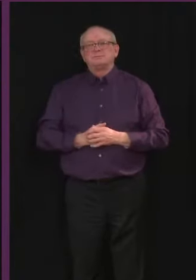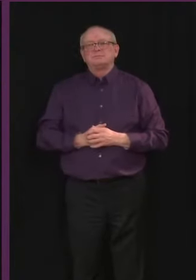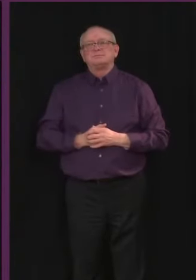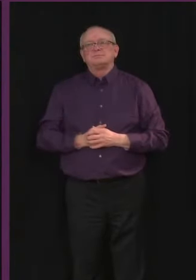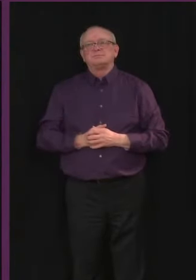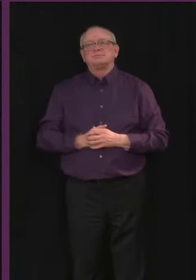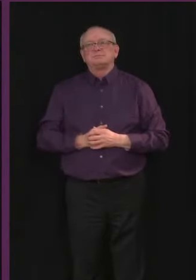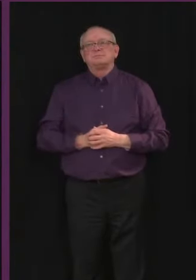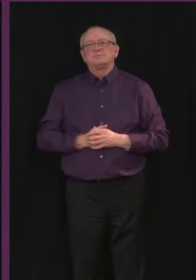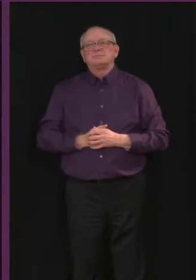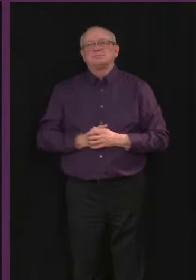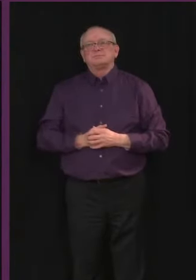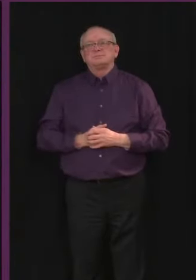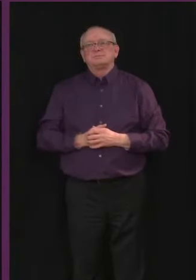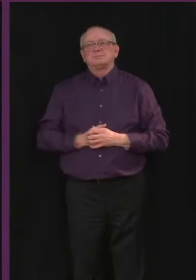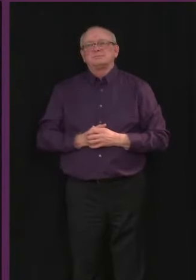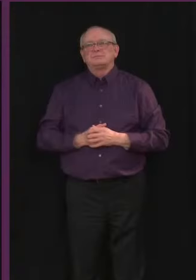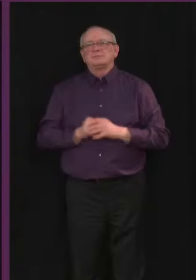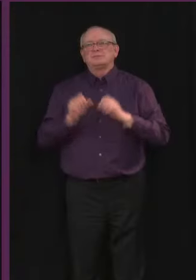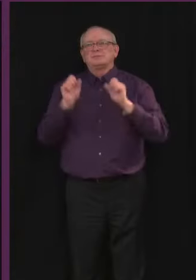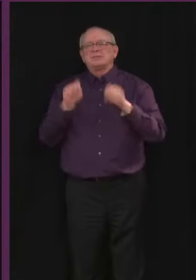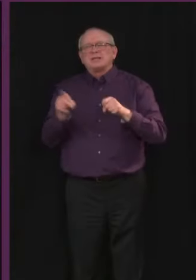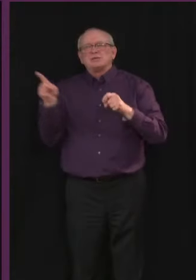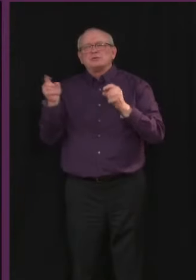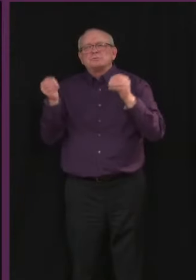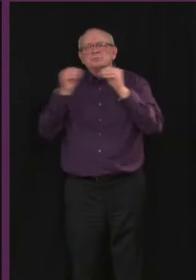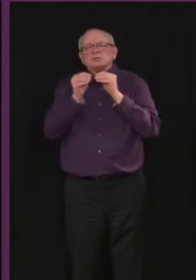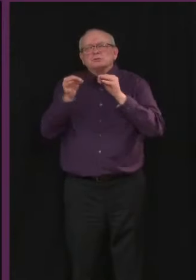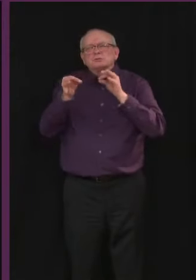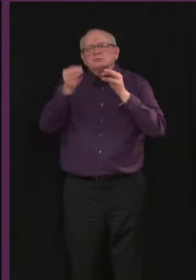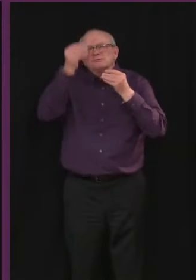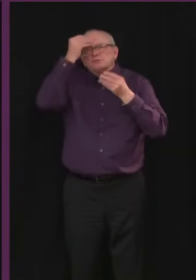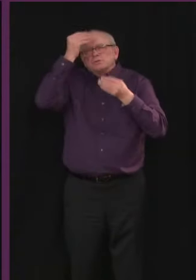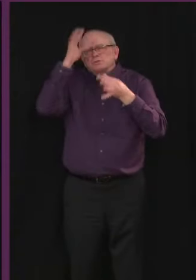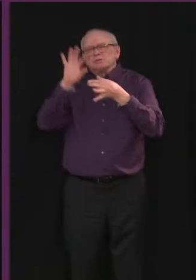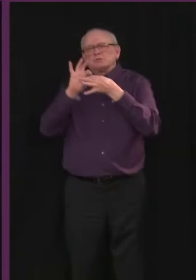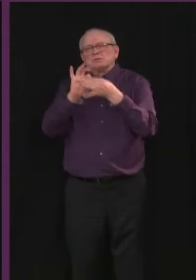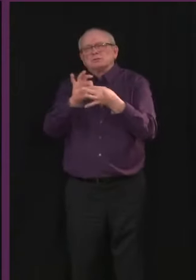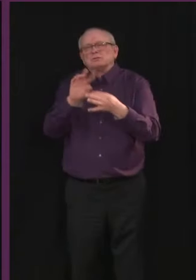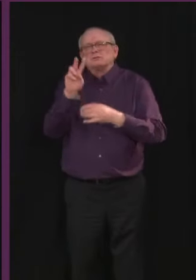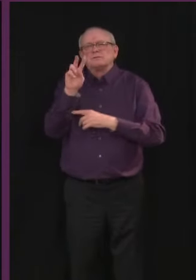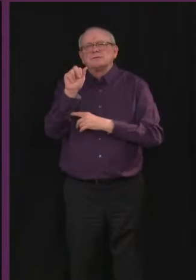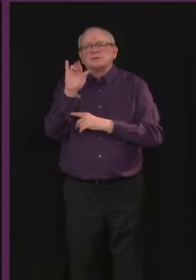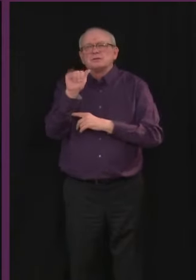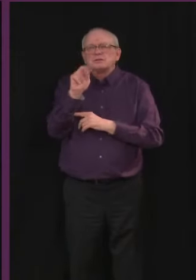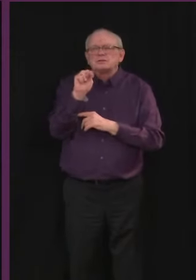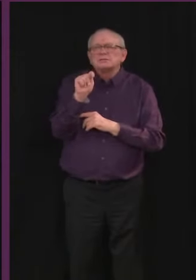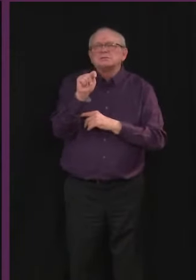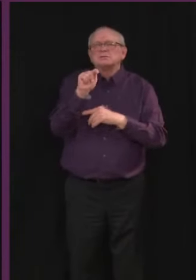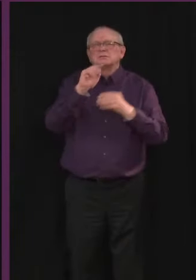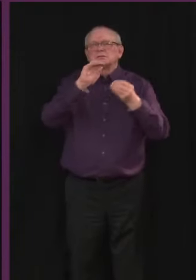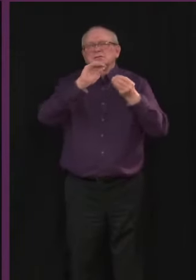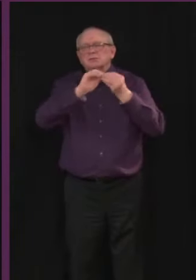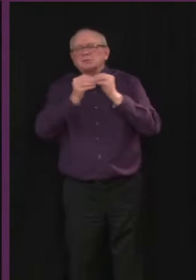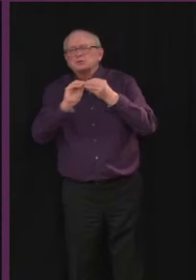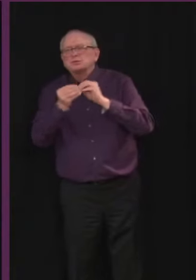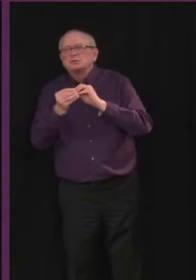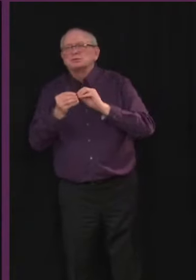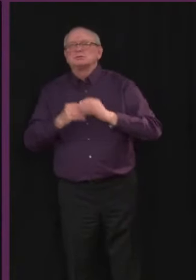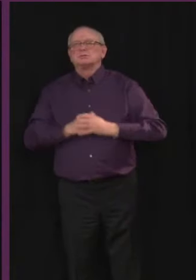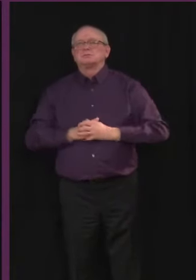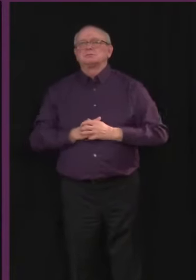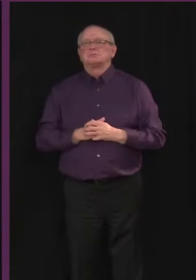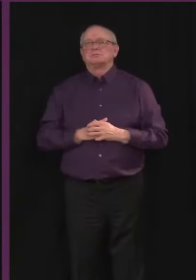a bit more information about the variants and some of the numbers that you're seeing. The province